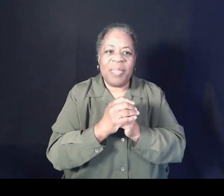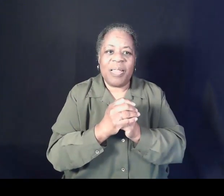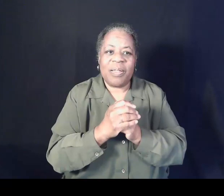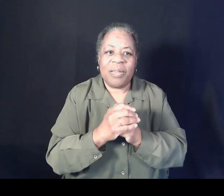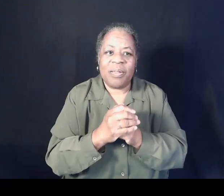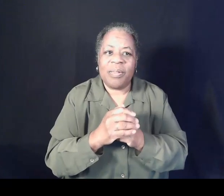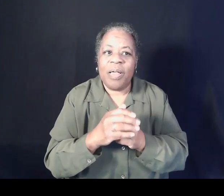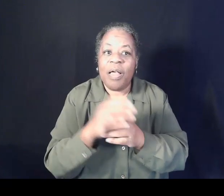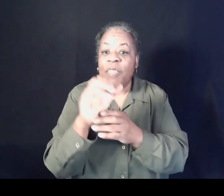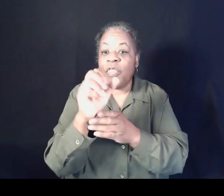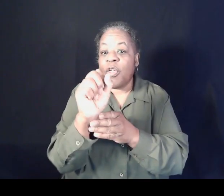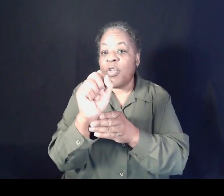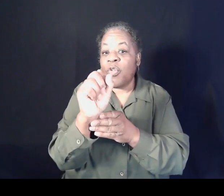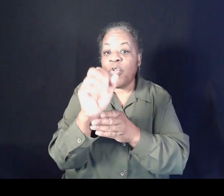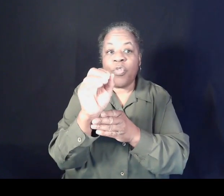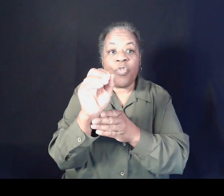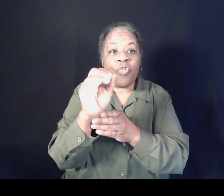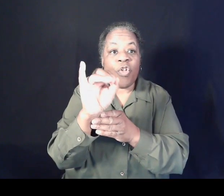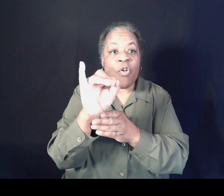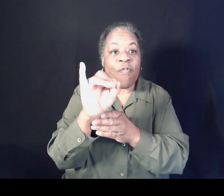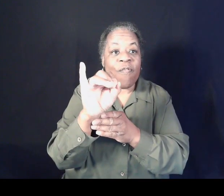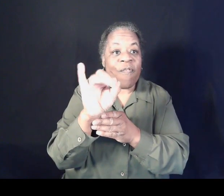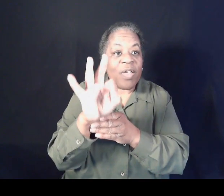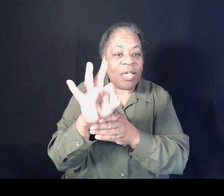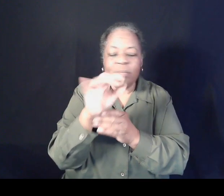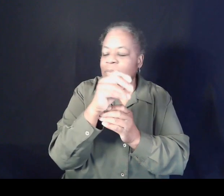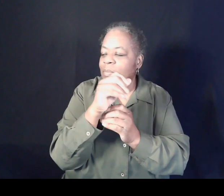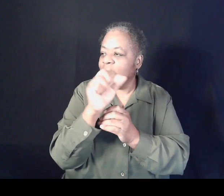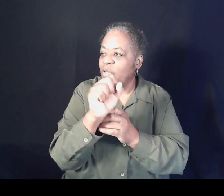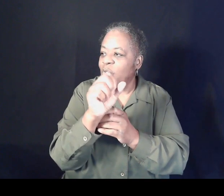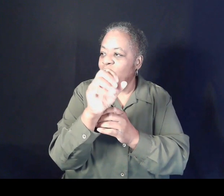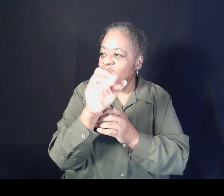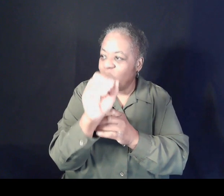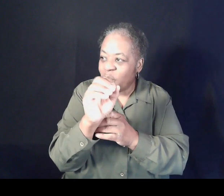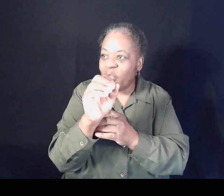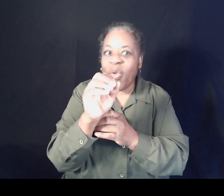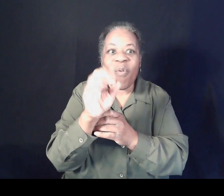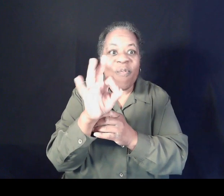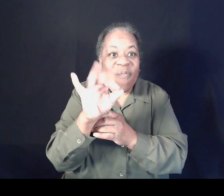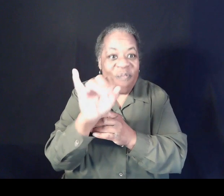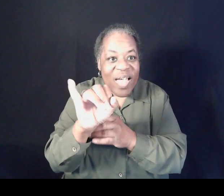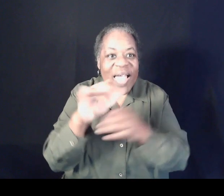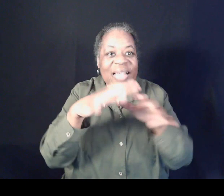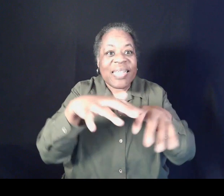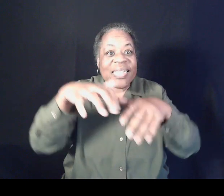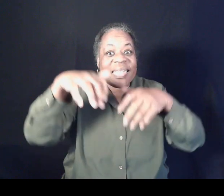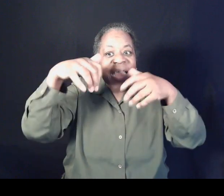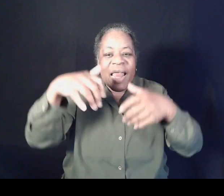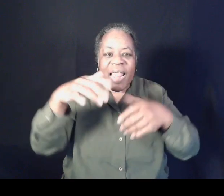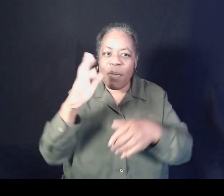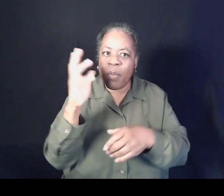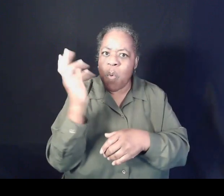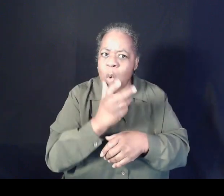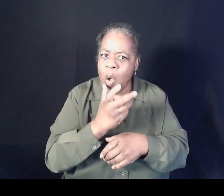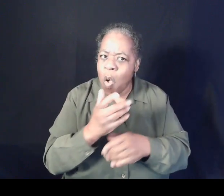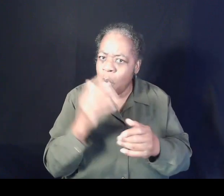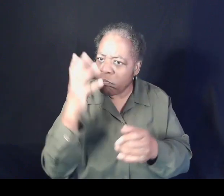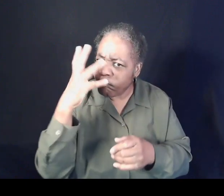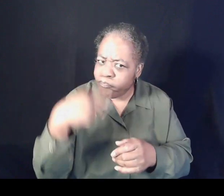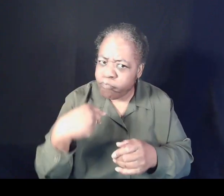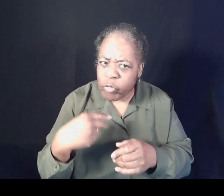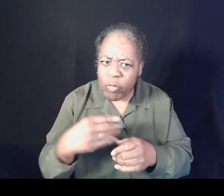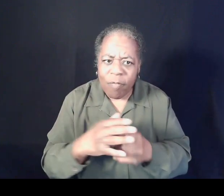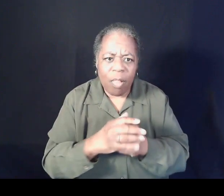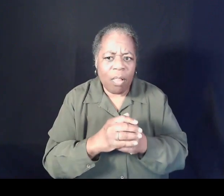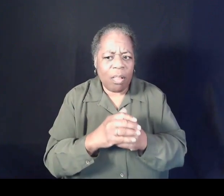the SoFi Stadium in Los Angeles. It hosts the LA Rams and the LA Chargers and some of the biggest